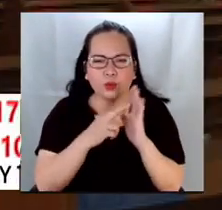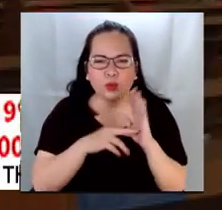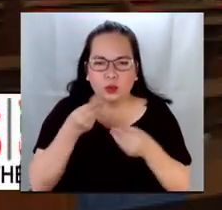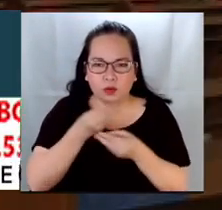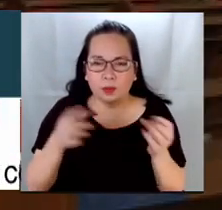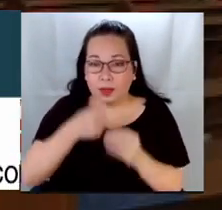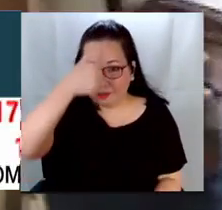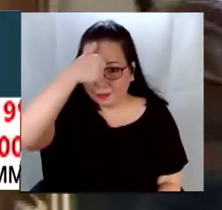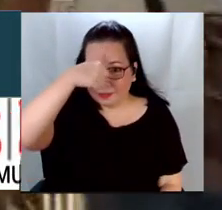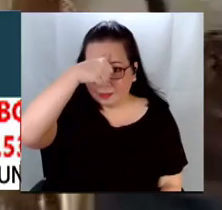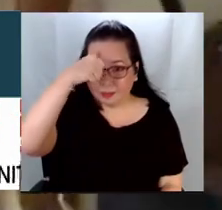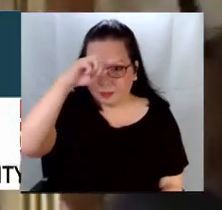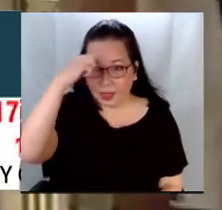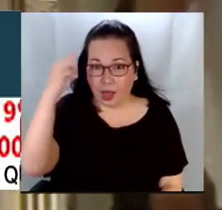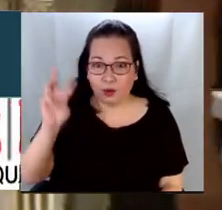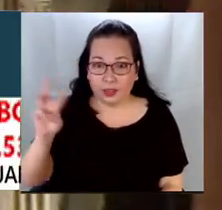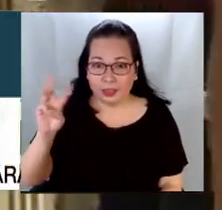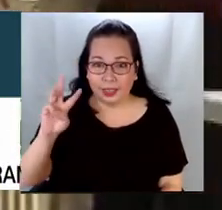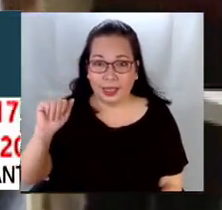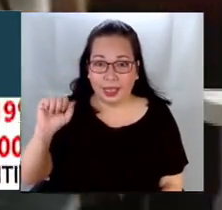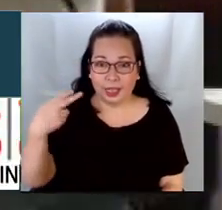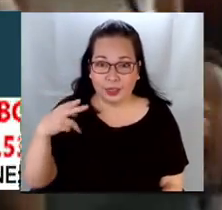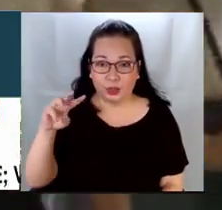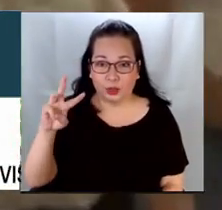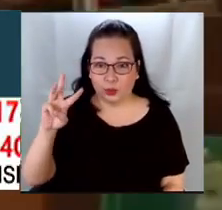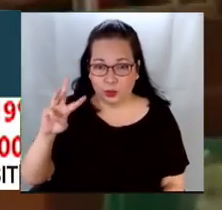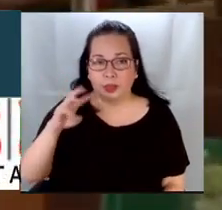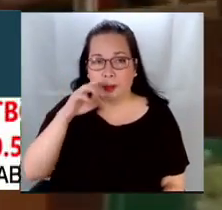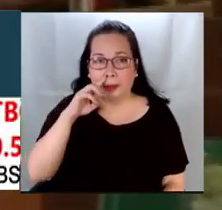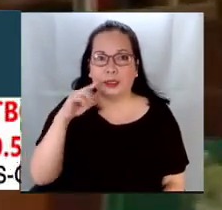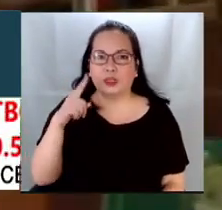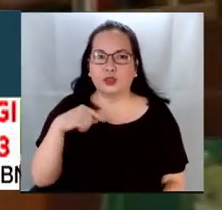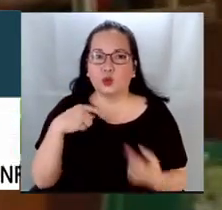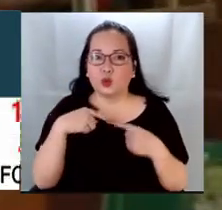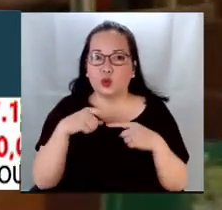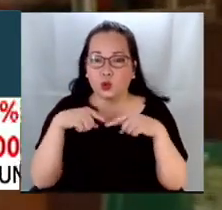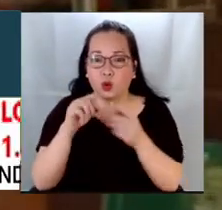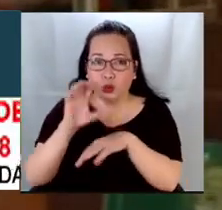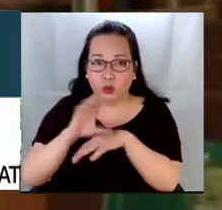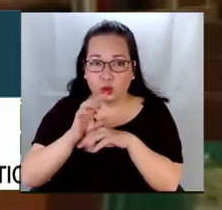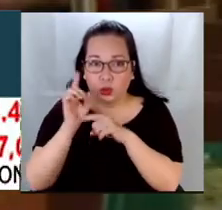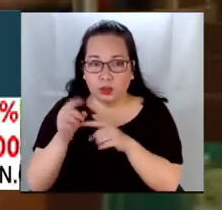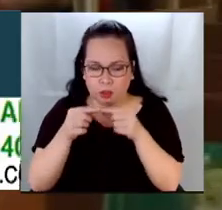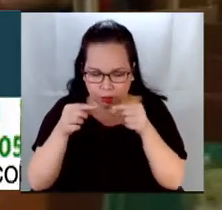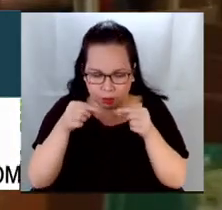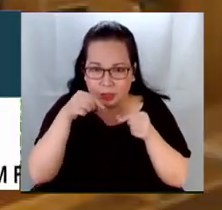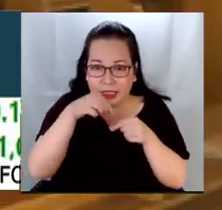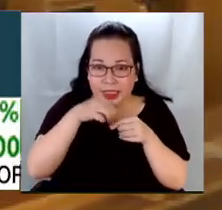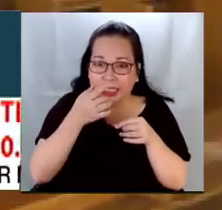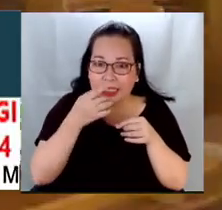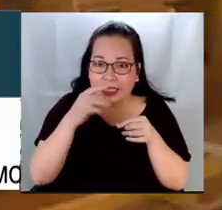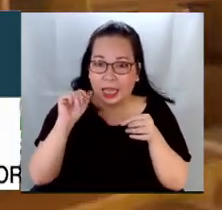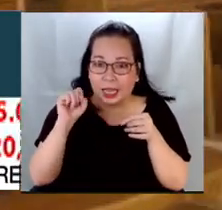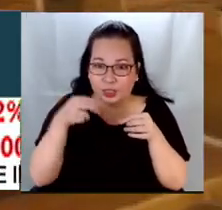Liturgy says those who will go to church will be given a small plastic sachet containing the blessed ashes, which they can share with their